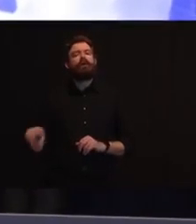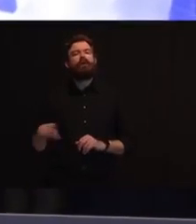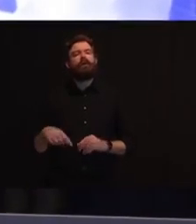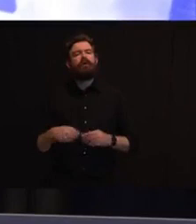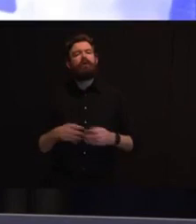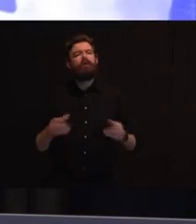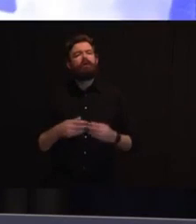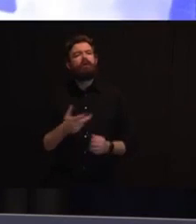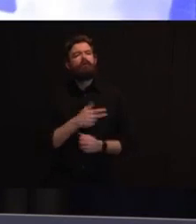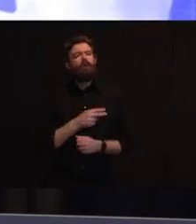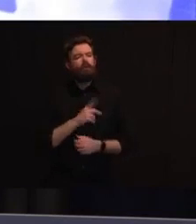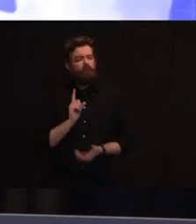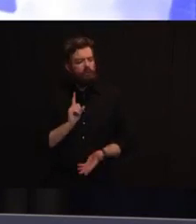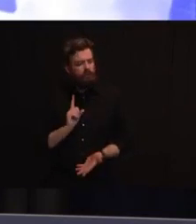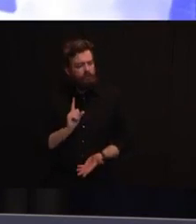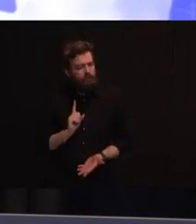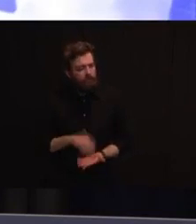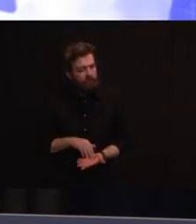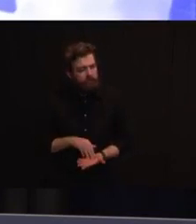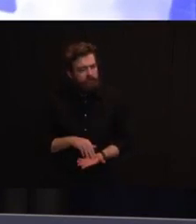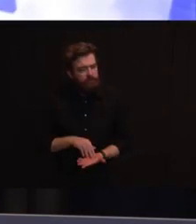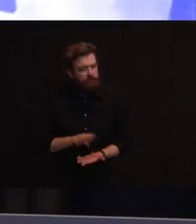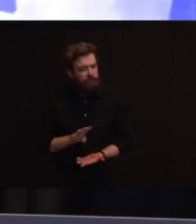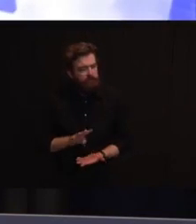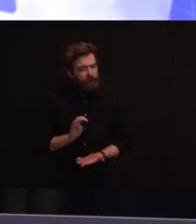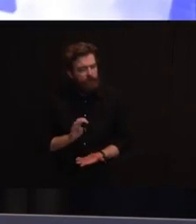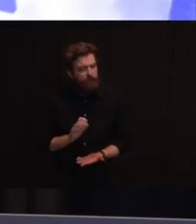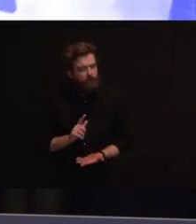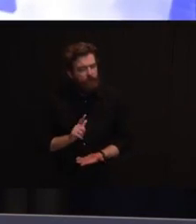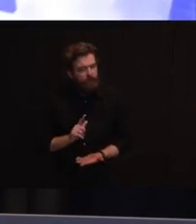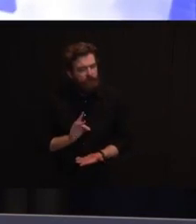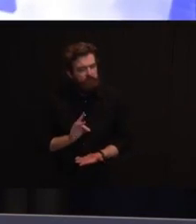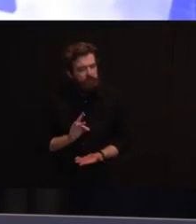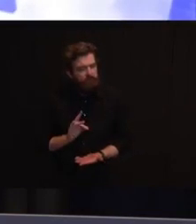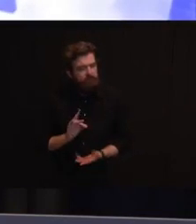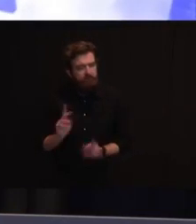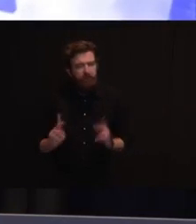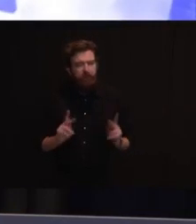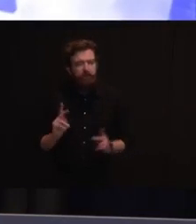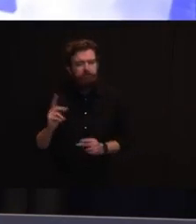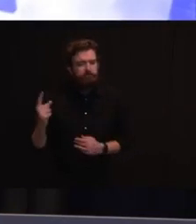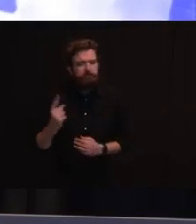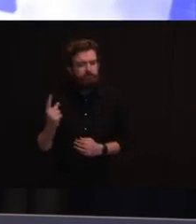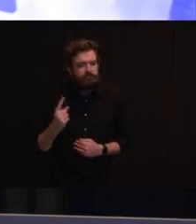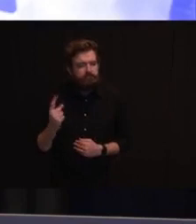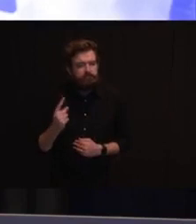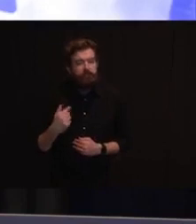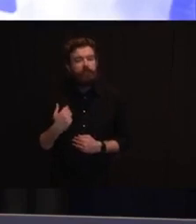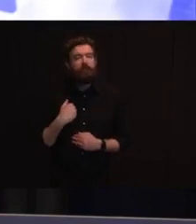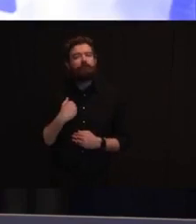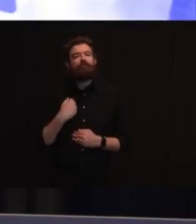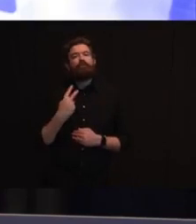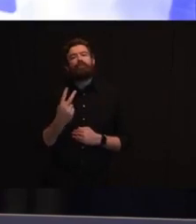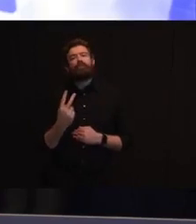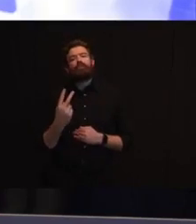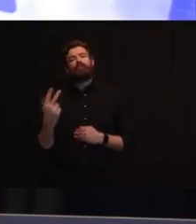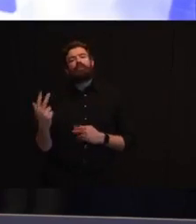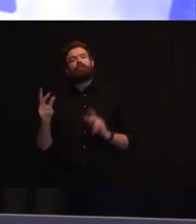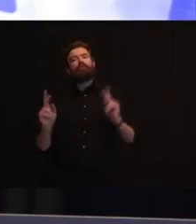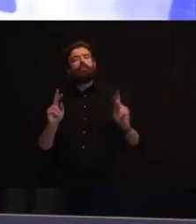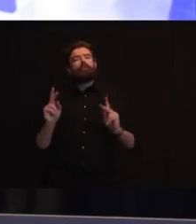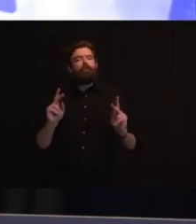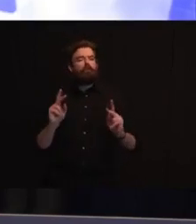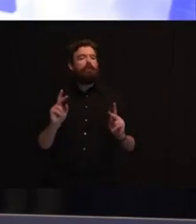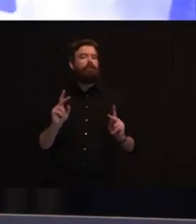1,428 individuals. I think they have either 2 or 3 vaccination sites. And I'll be able to tell